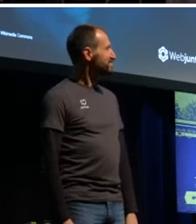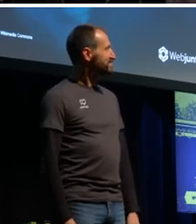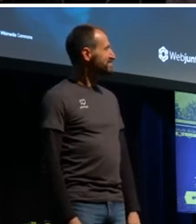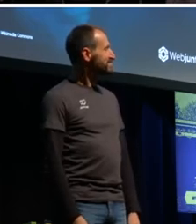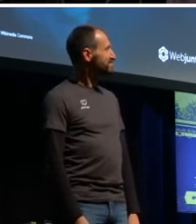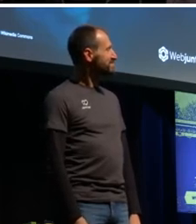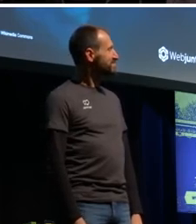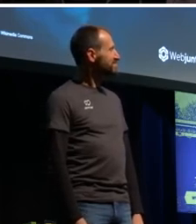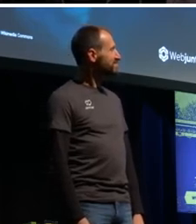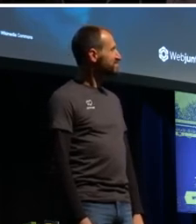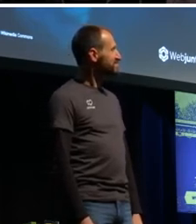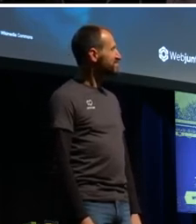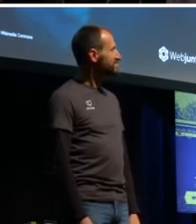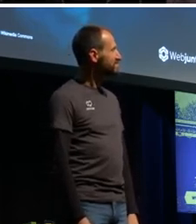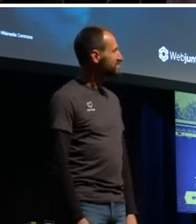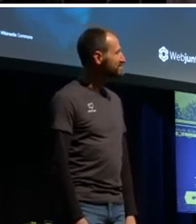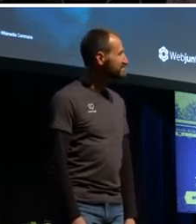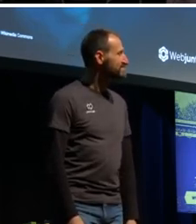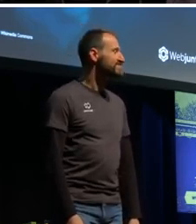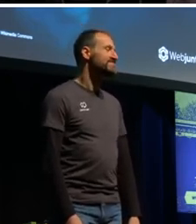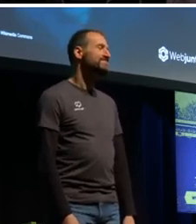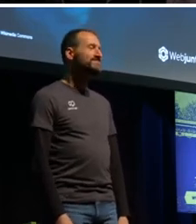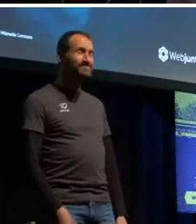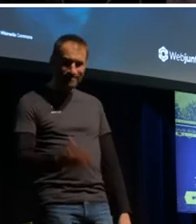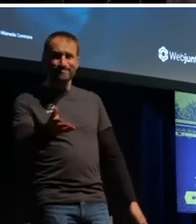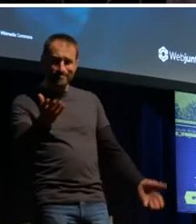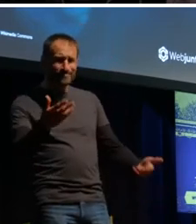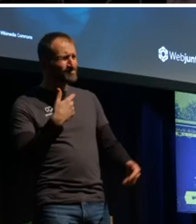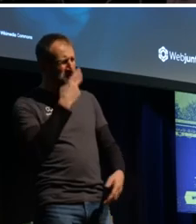I see some people not doing it. Go ahead, give it a shot.